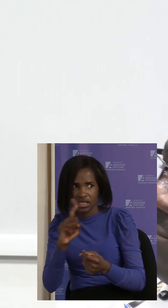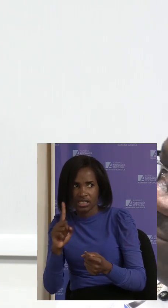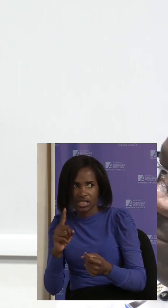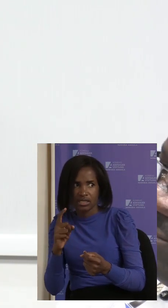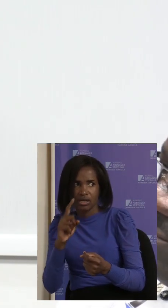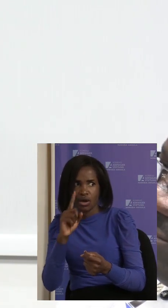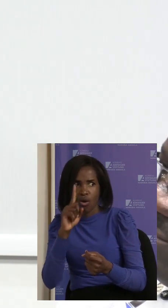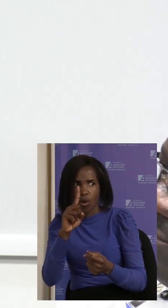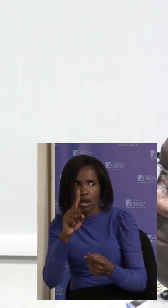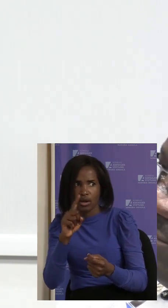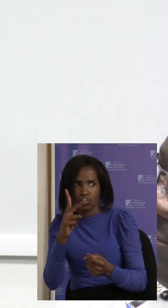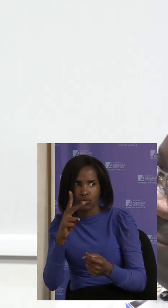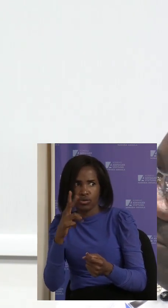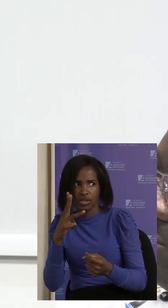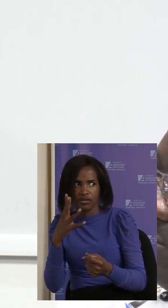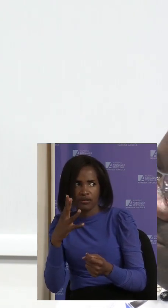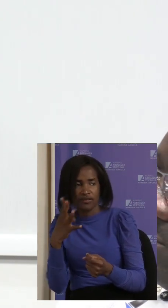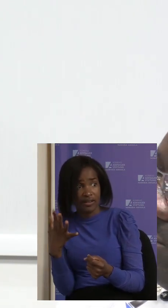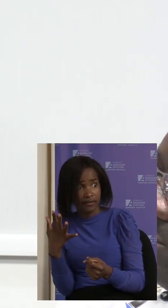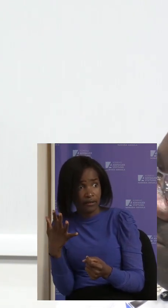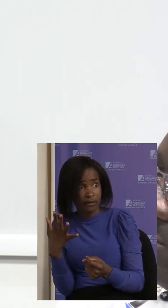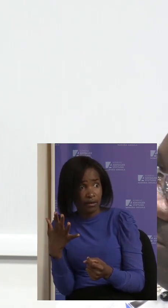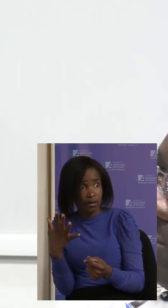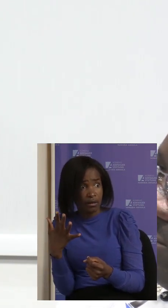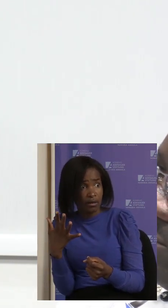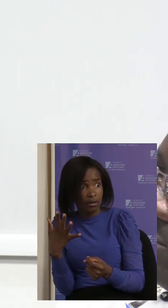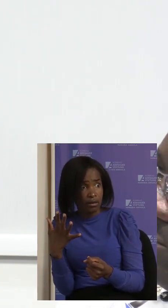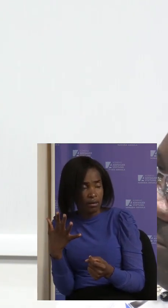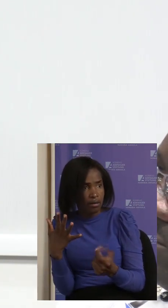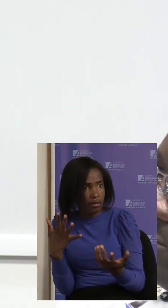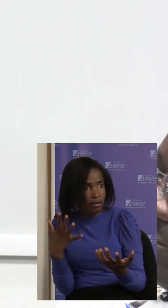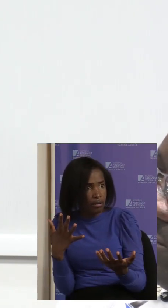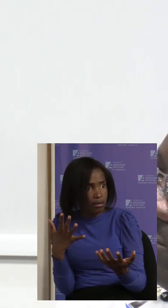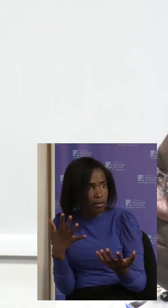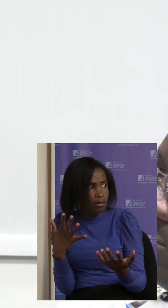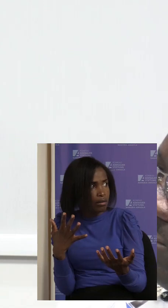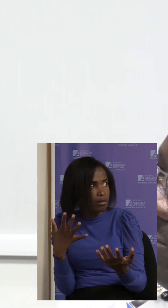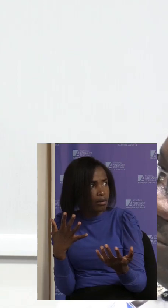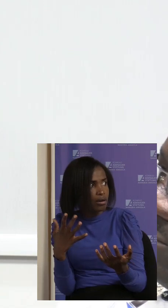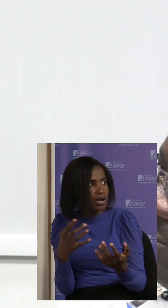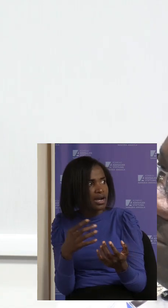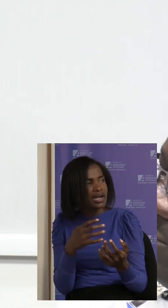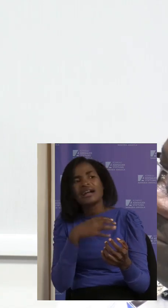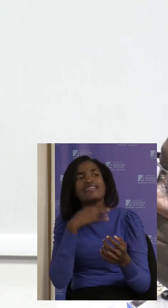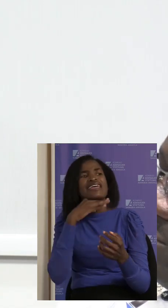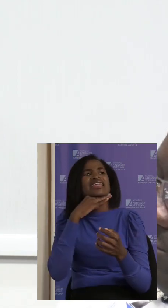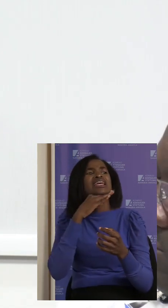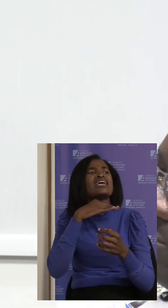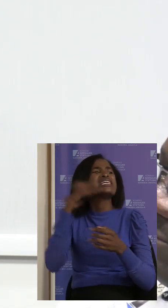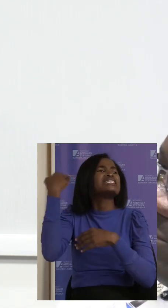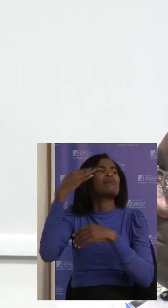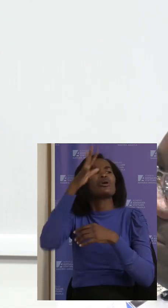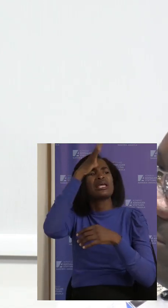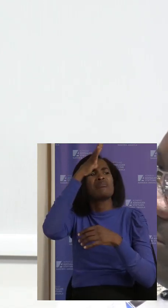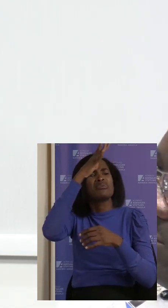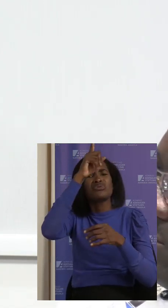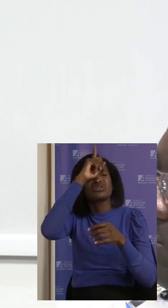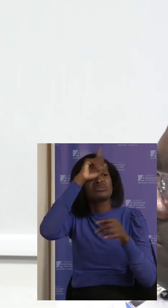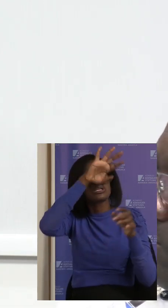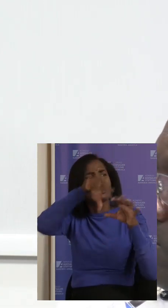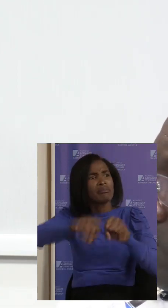1 again up to 5. Then there are all manner of history of education 1, history of pre-colonial history. This